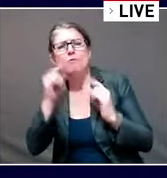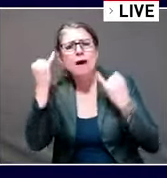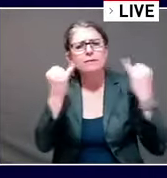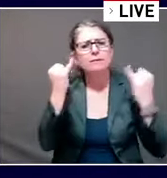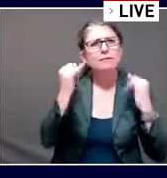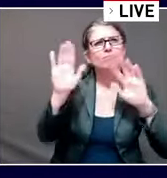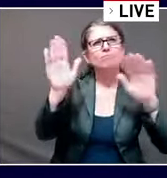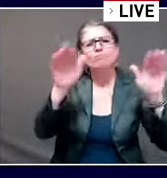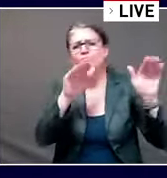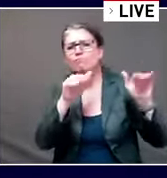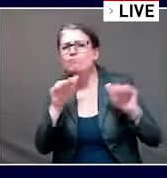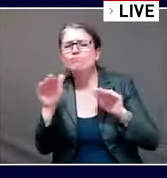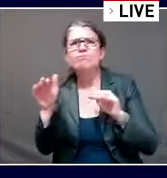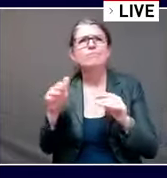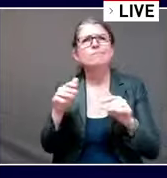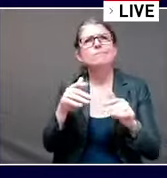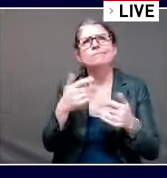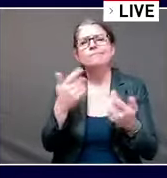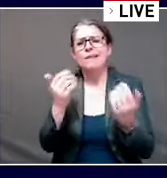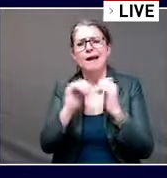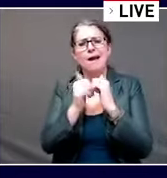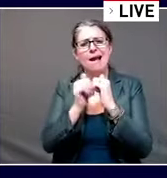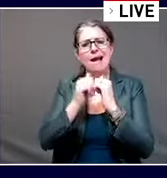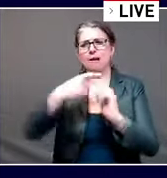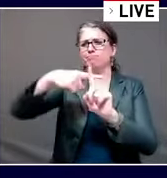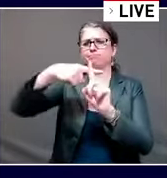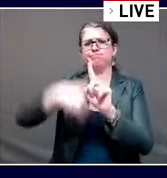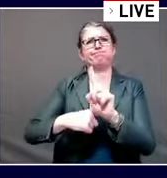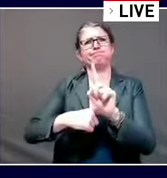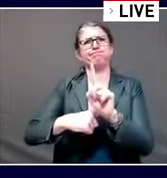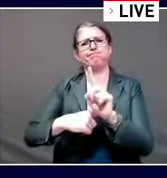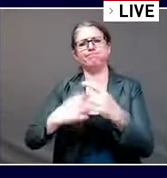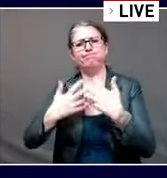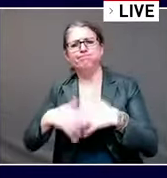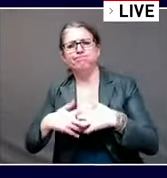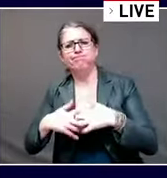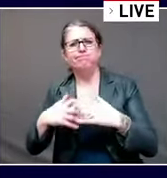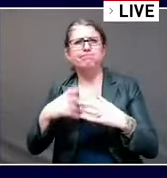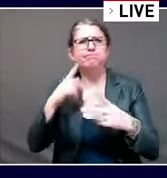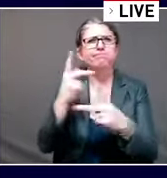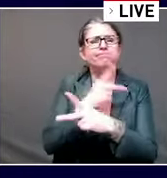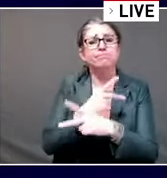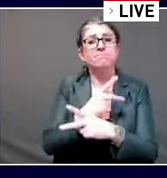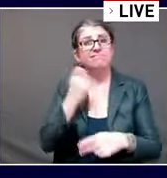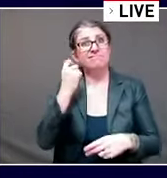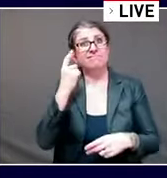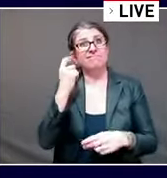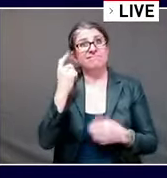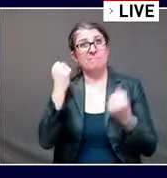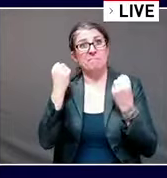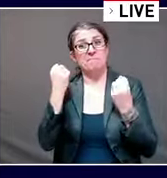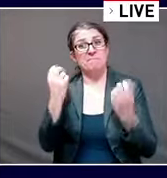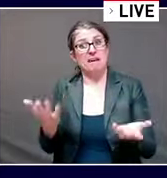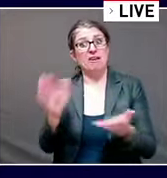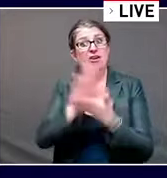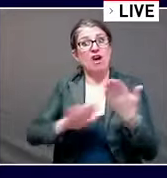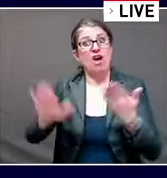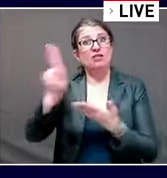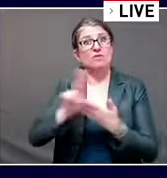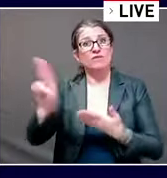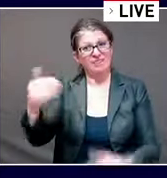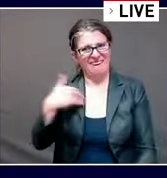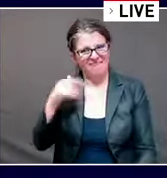and biological world, ultra cold storage is a commonplace thing. It's in use in any type of situation where samples may